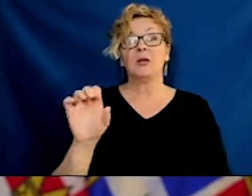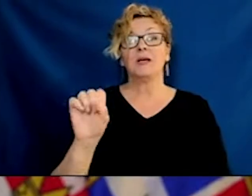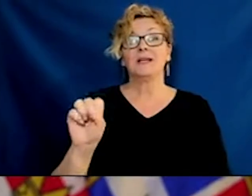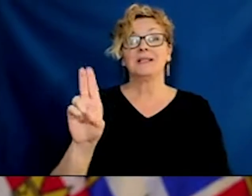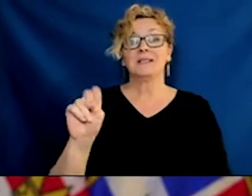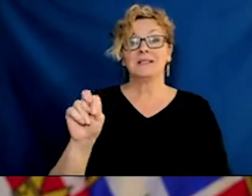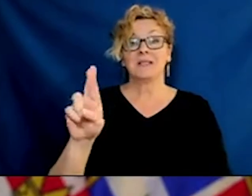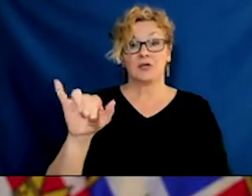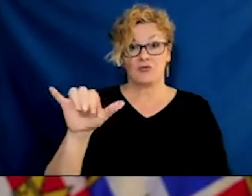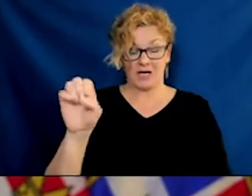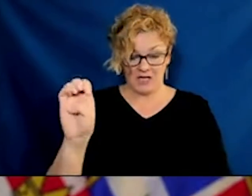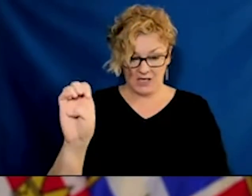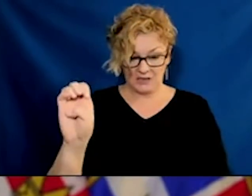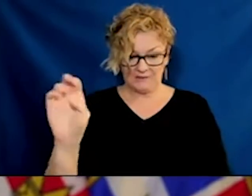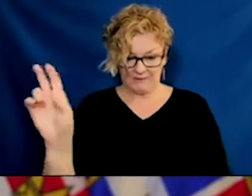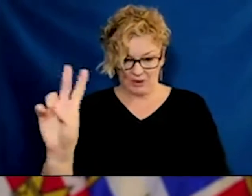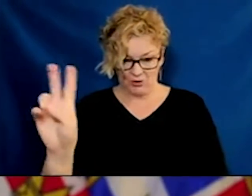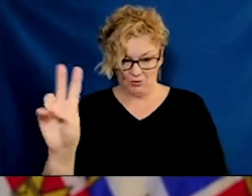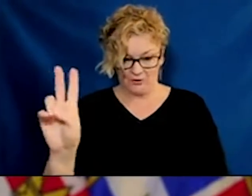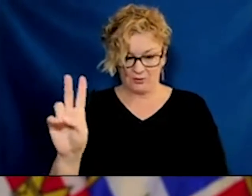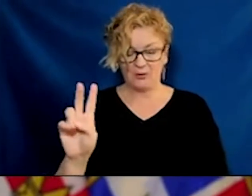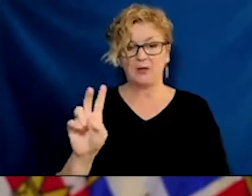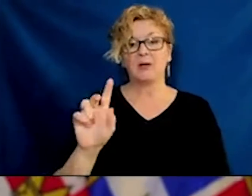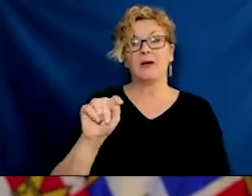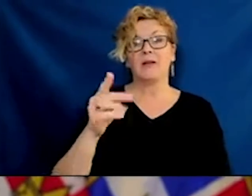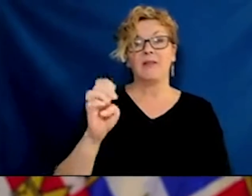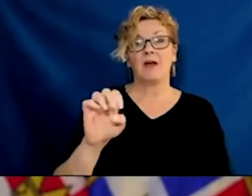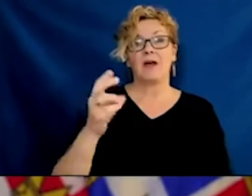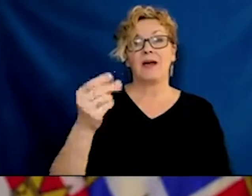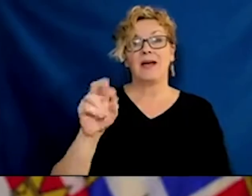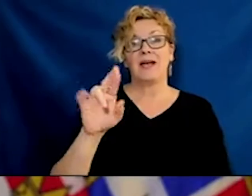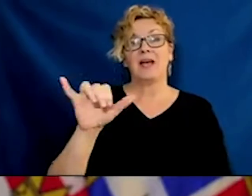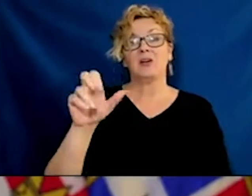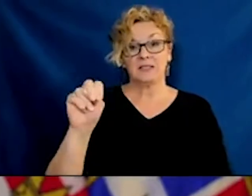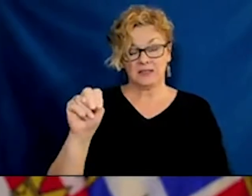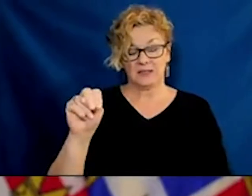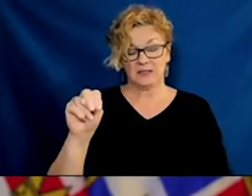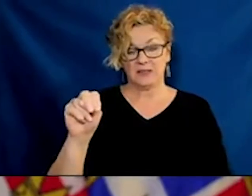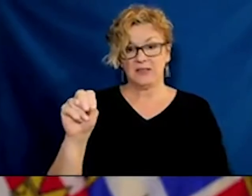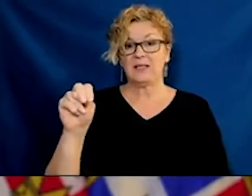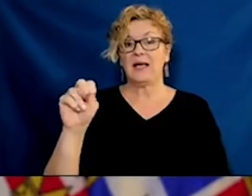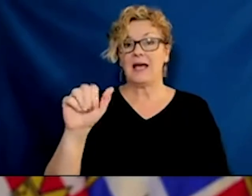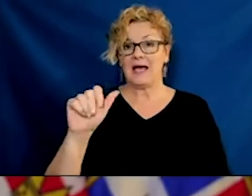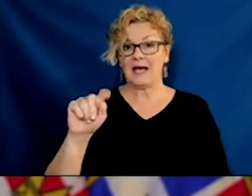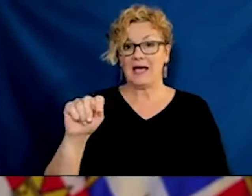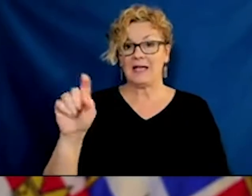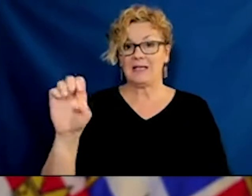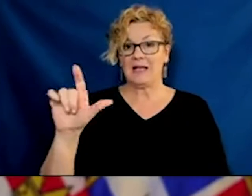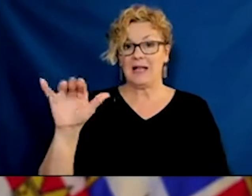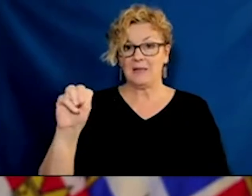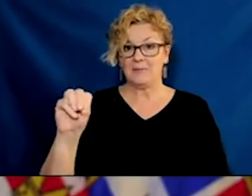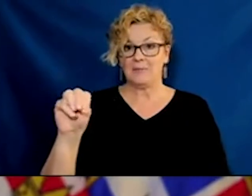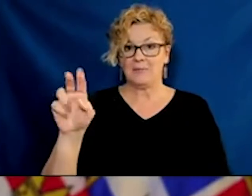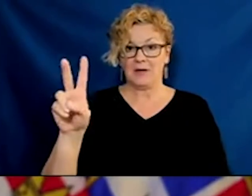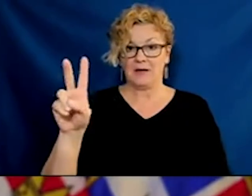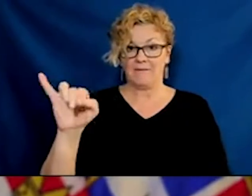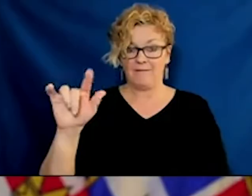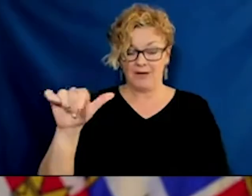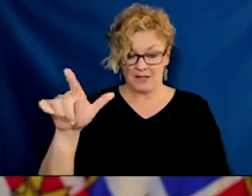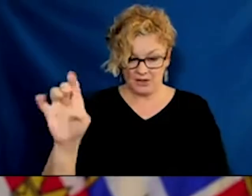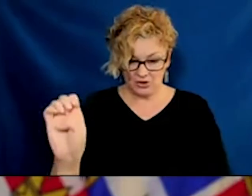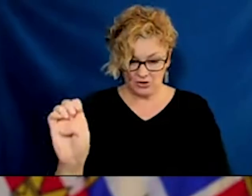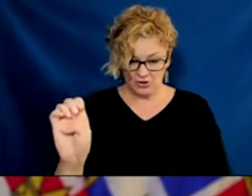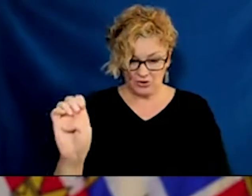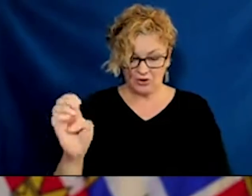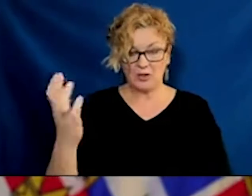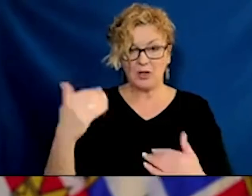brings a moment of happiness to us all and relief for many of the care providers and the families with loved ones in these